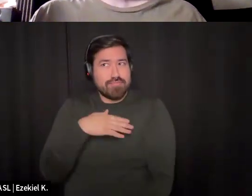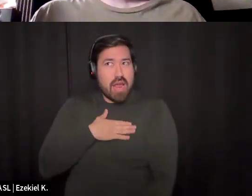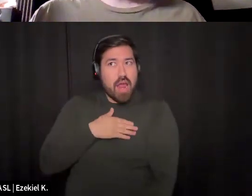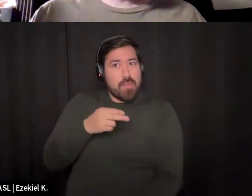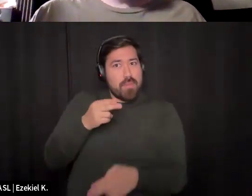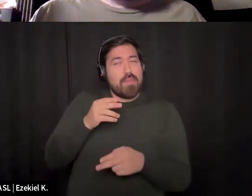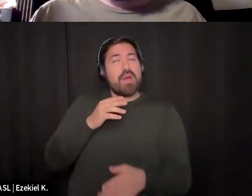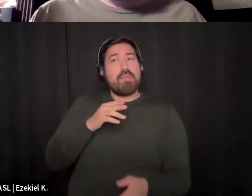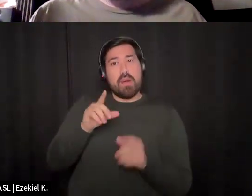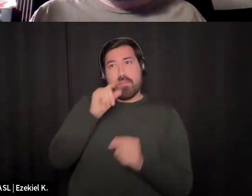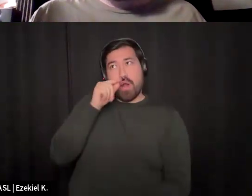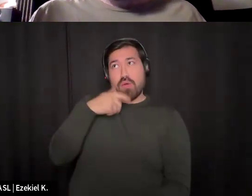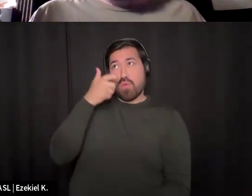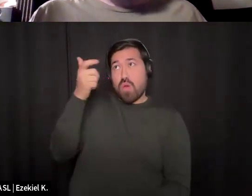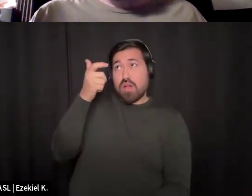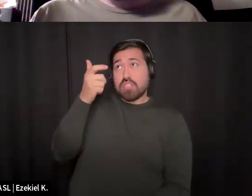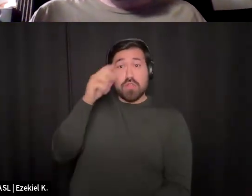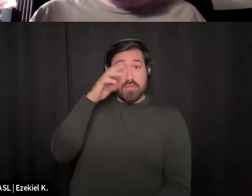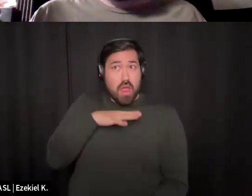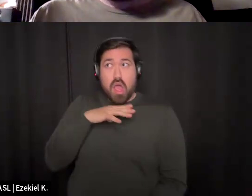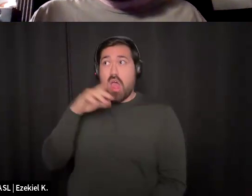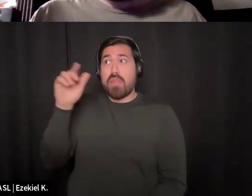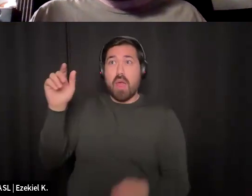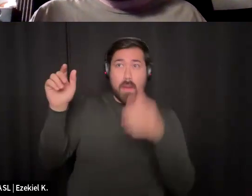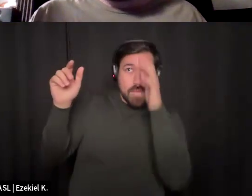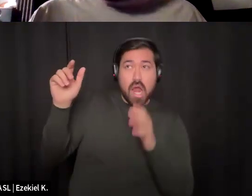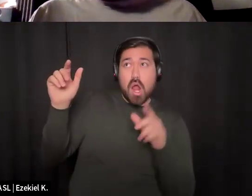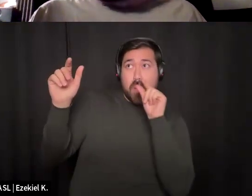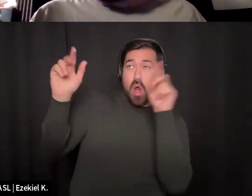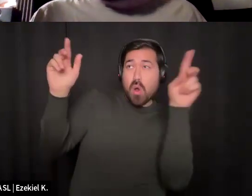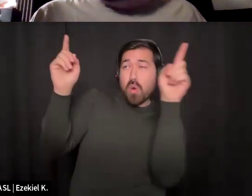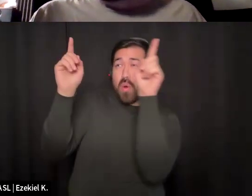like watching the male do his thing and try to woo her